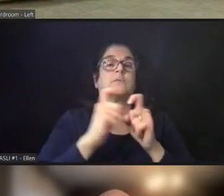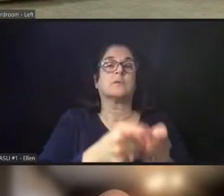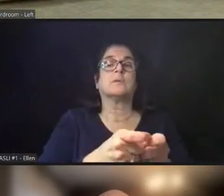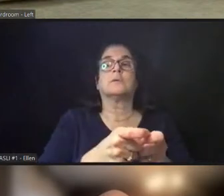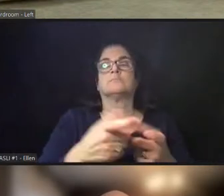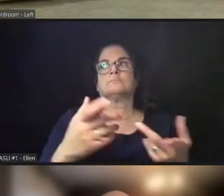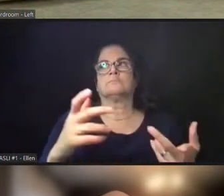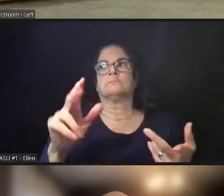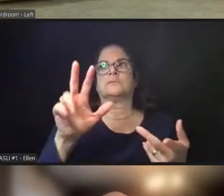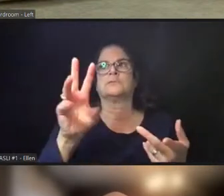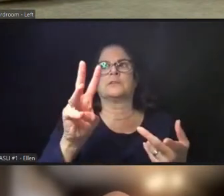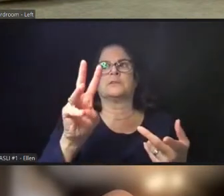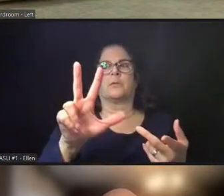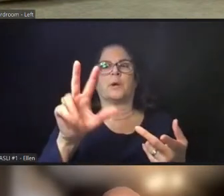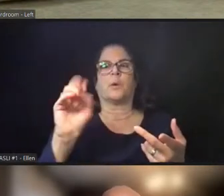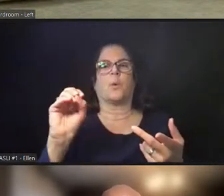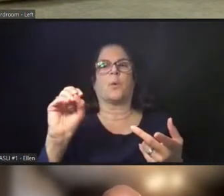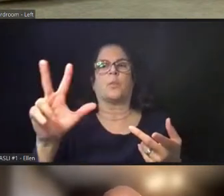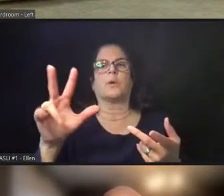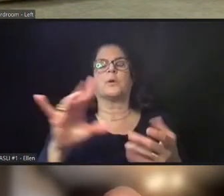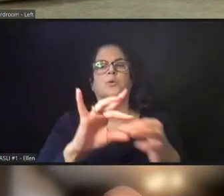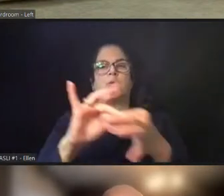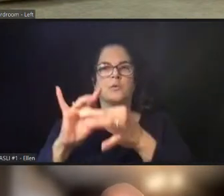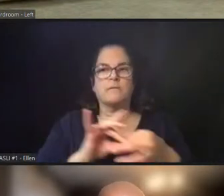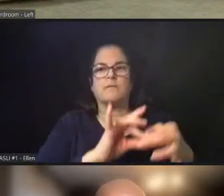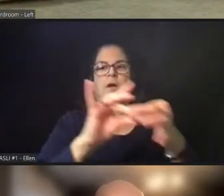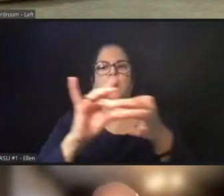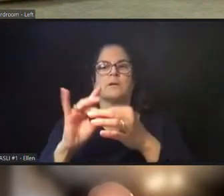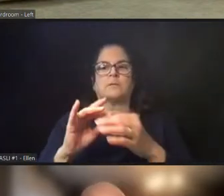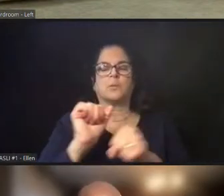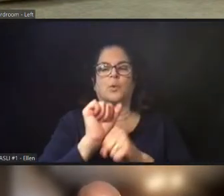Unified Work Program Planning Project funds of